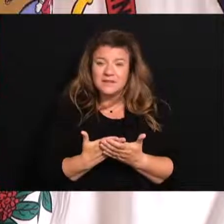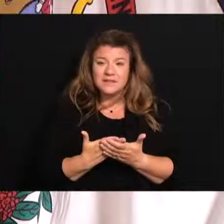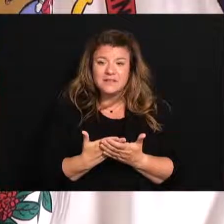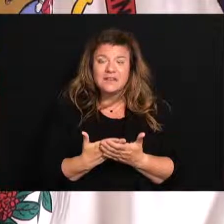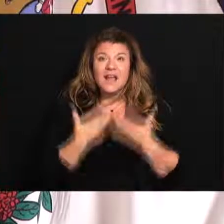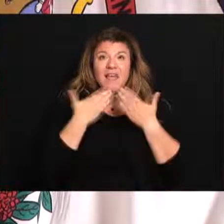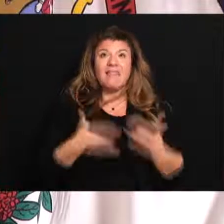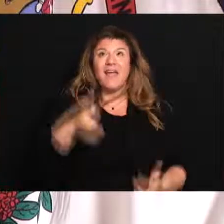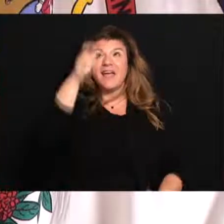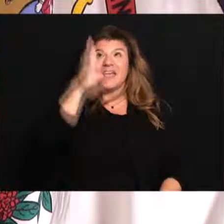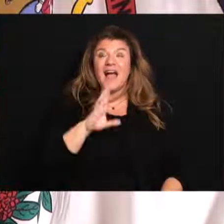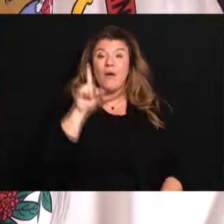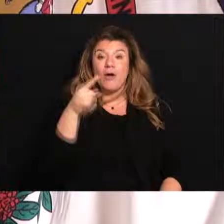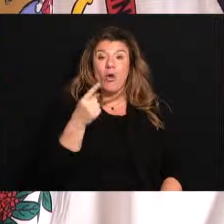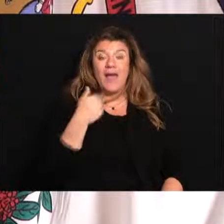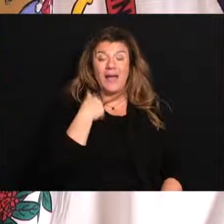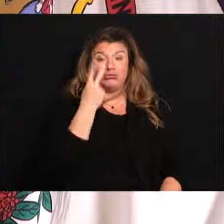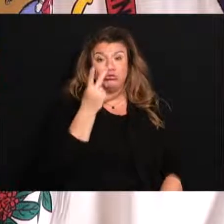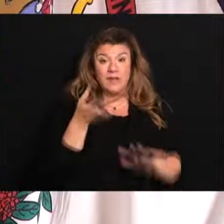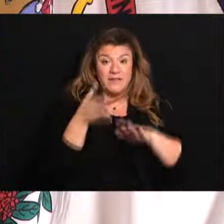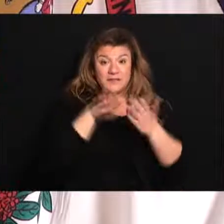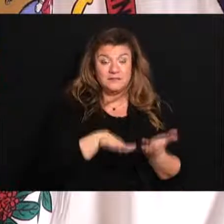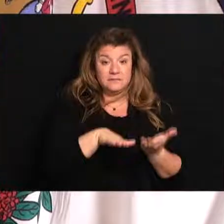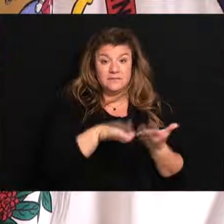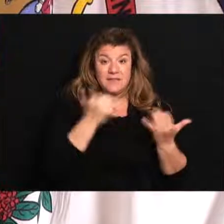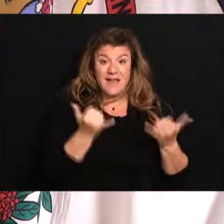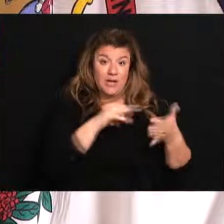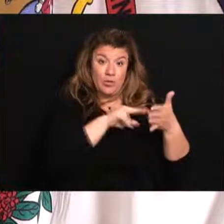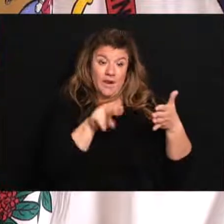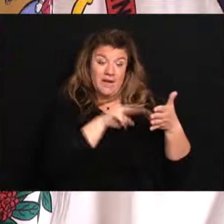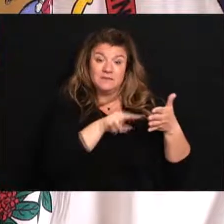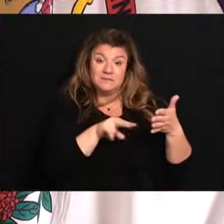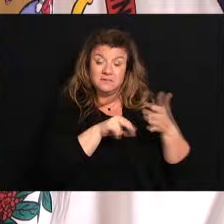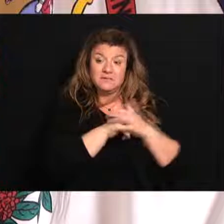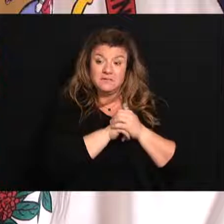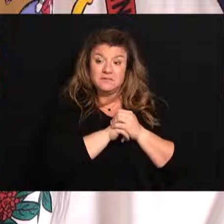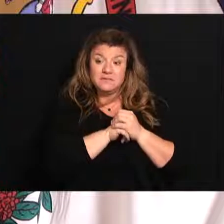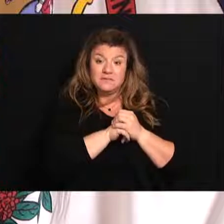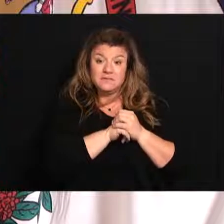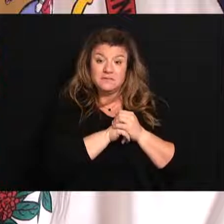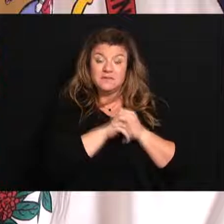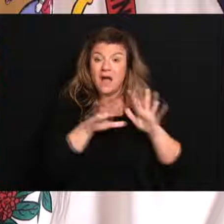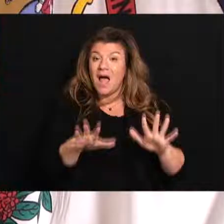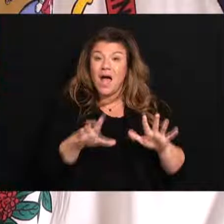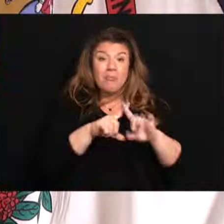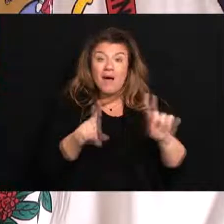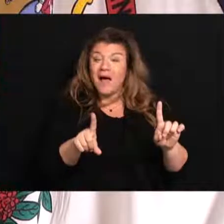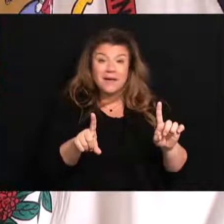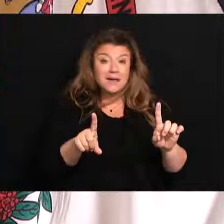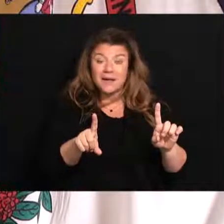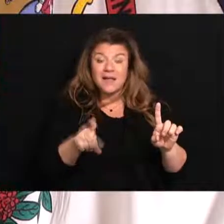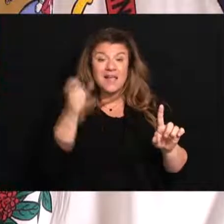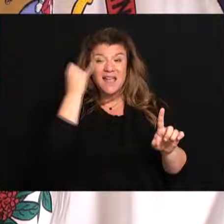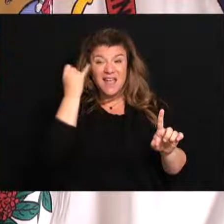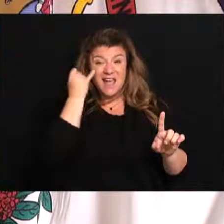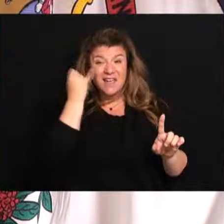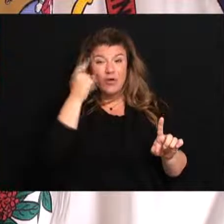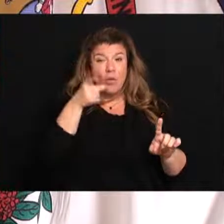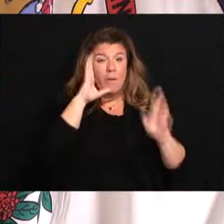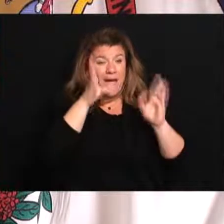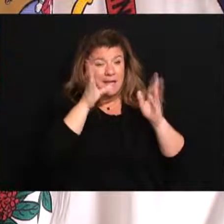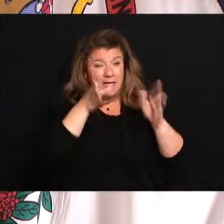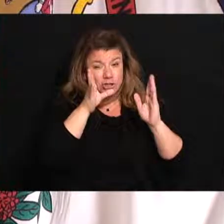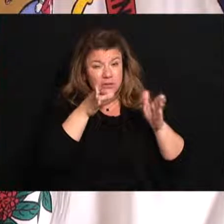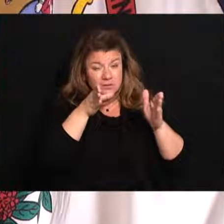Thank God we only had 2 deaths to read today. But absolutely, if we will just pay